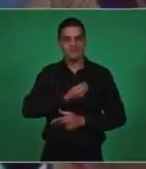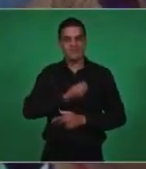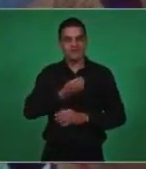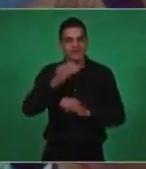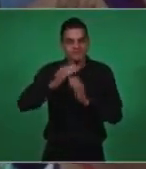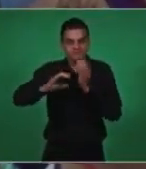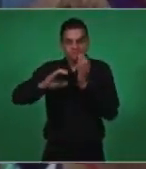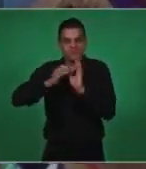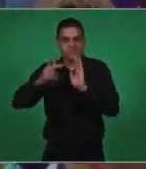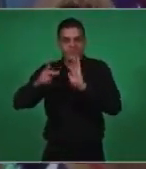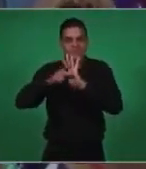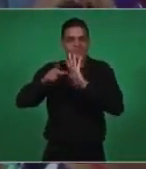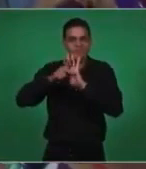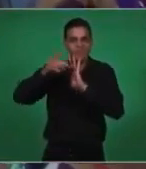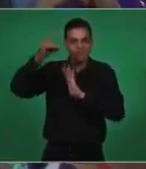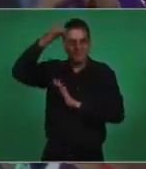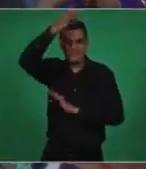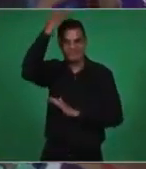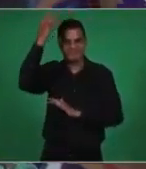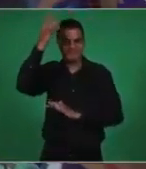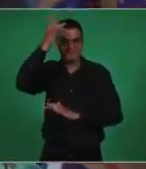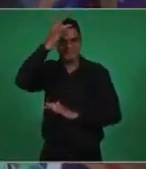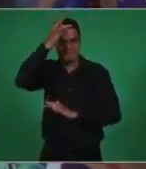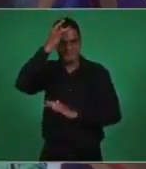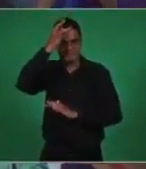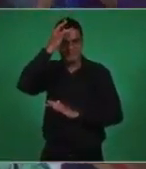spiritual singing,